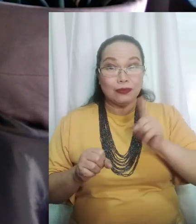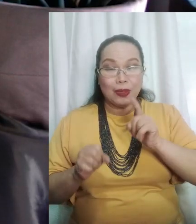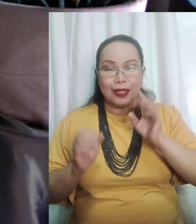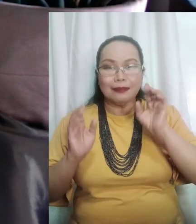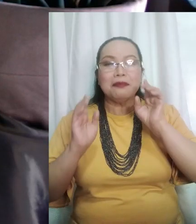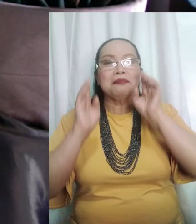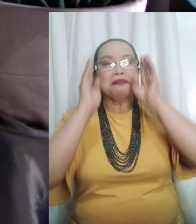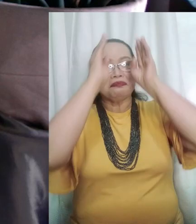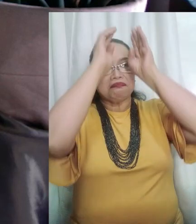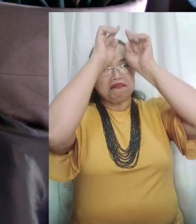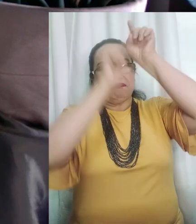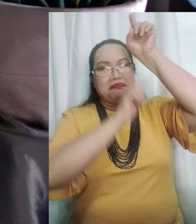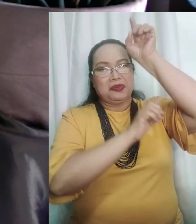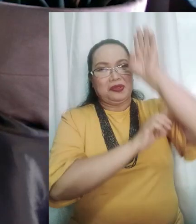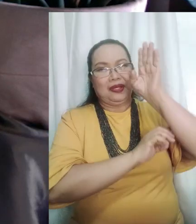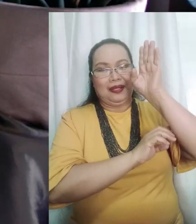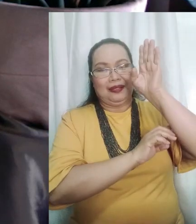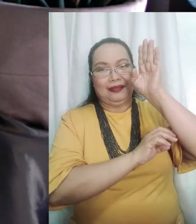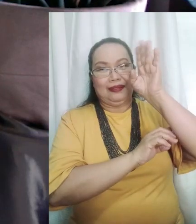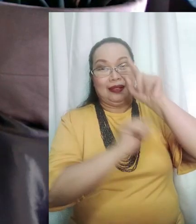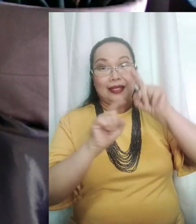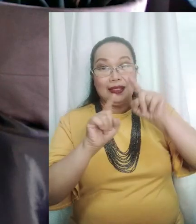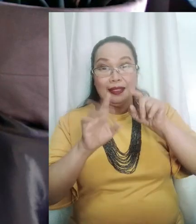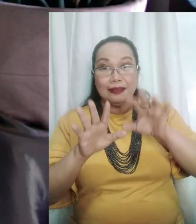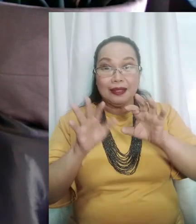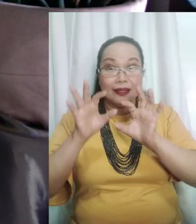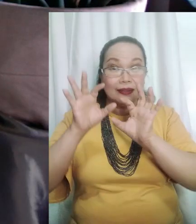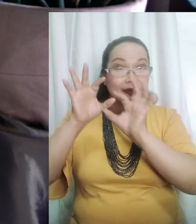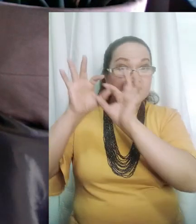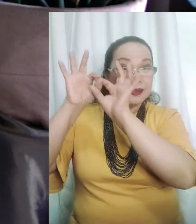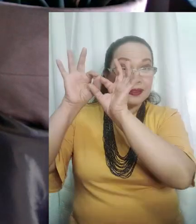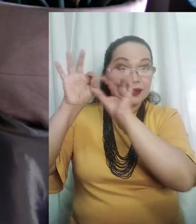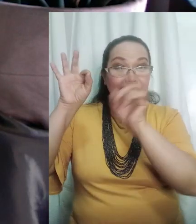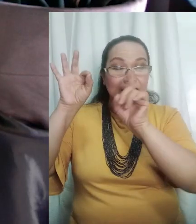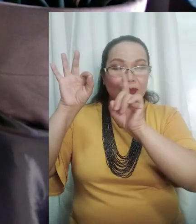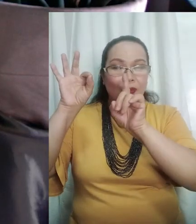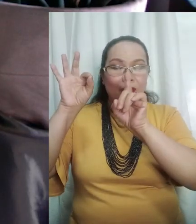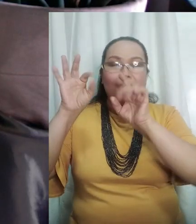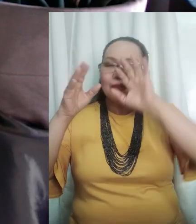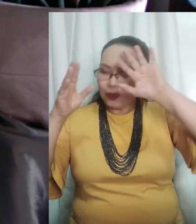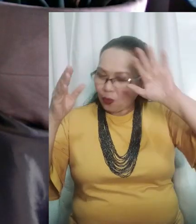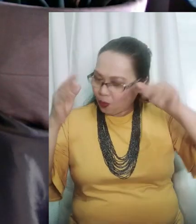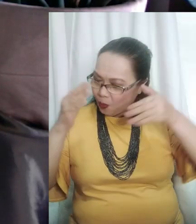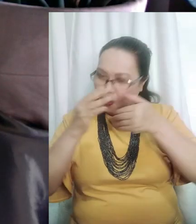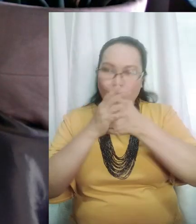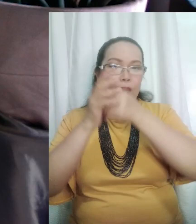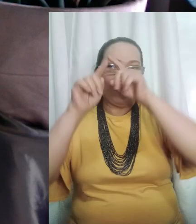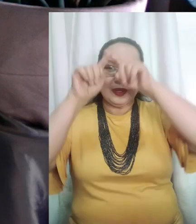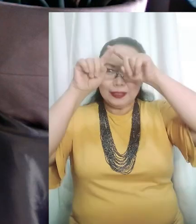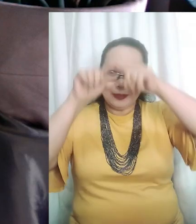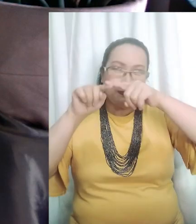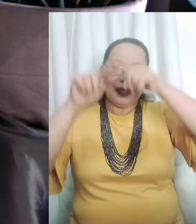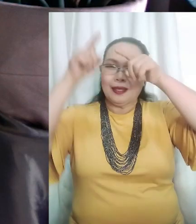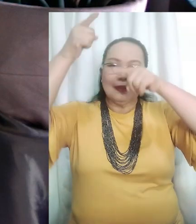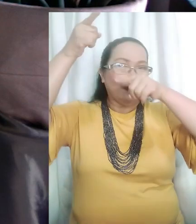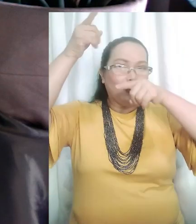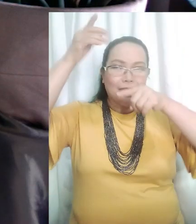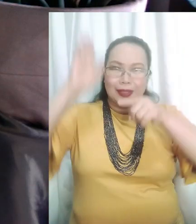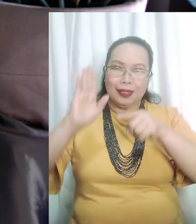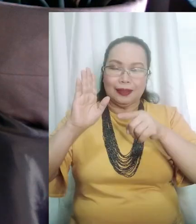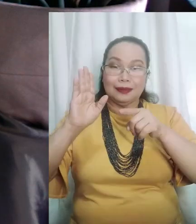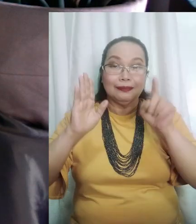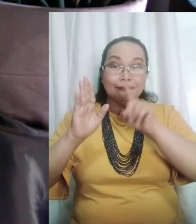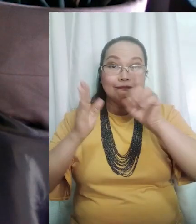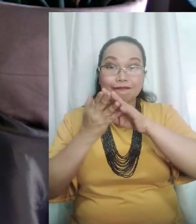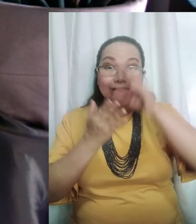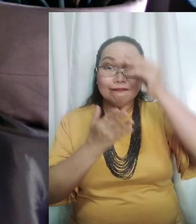we learn as our insight? The tested connection is marked by total dependence on God.